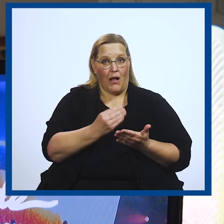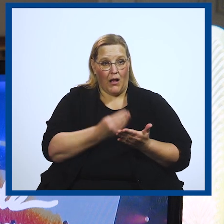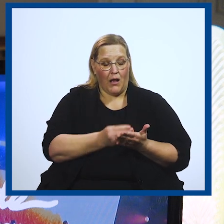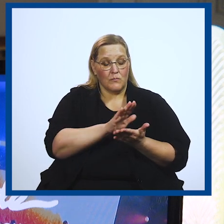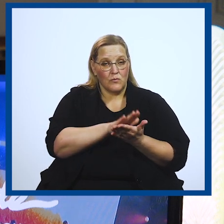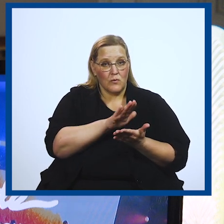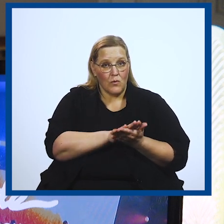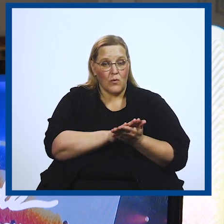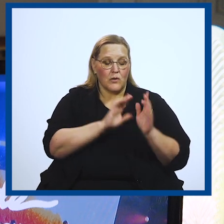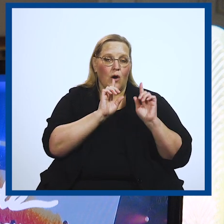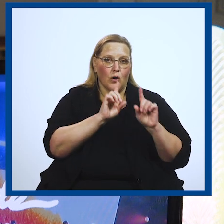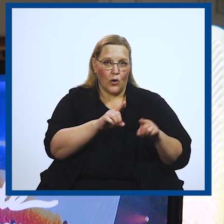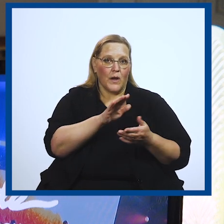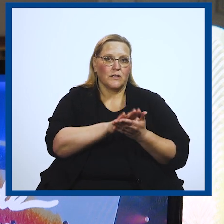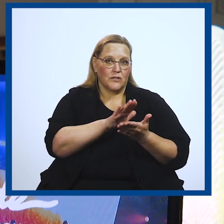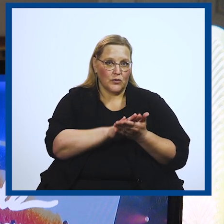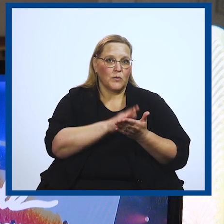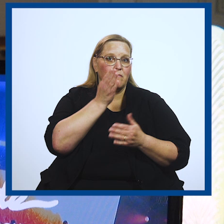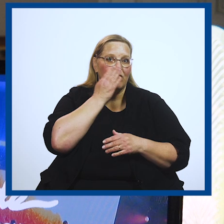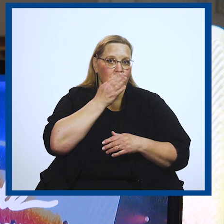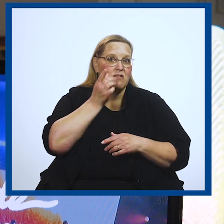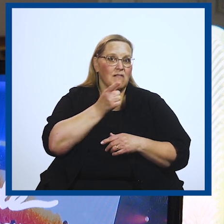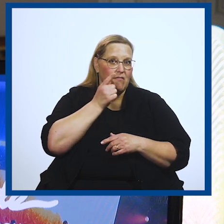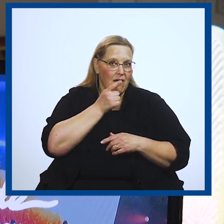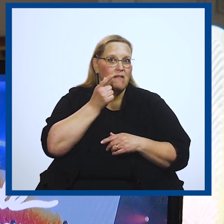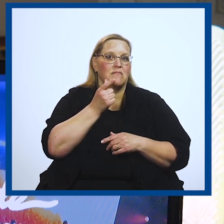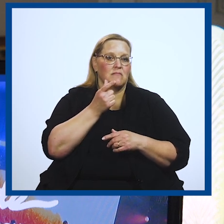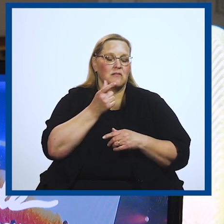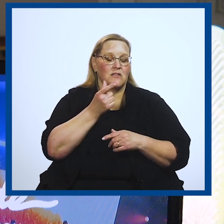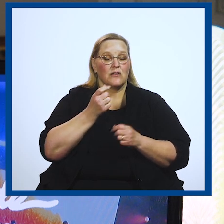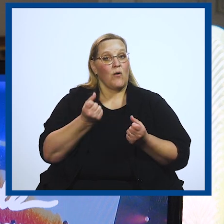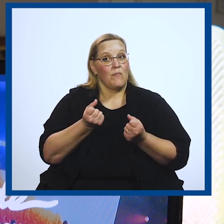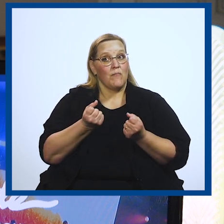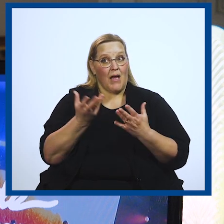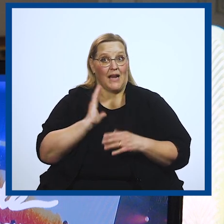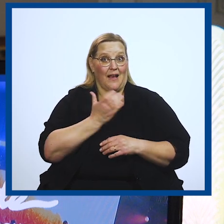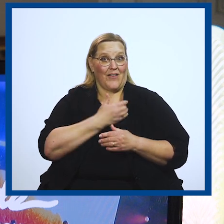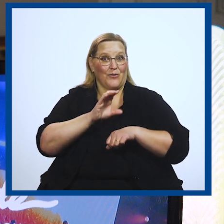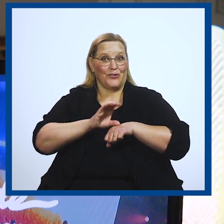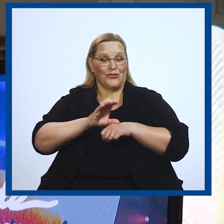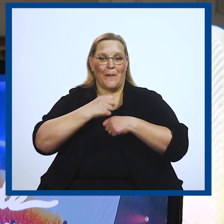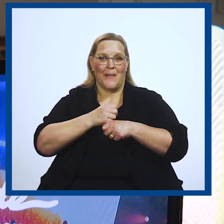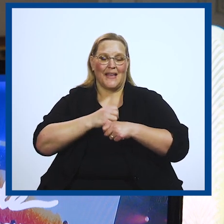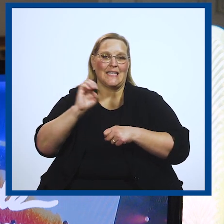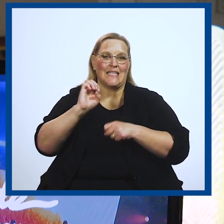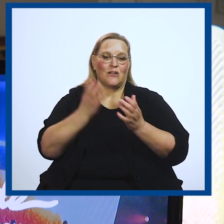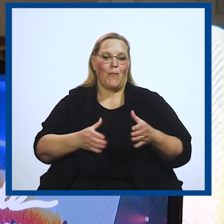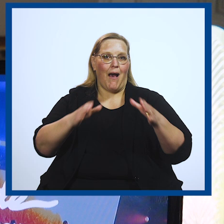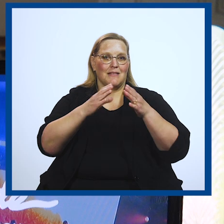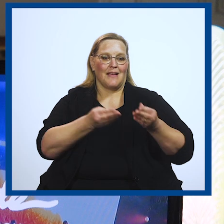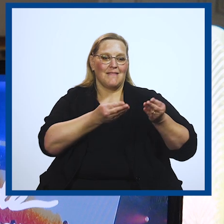get breakfast and lunch. And so near several of our churches made Easter baskets for those kids. And I just want to